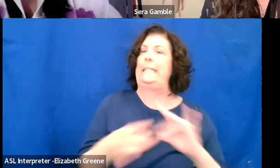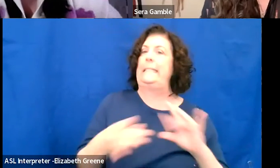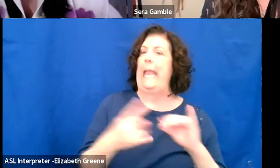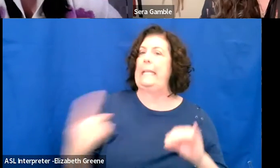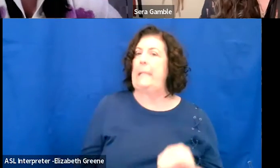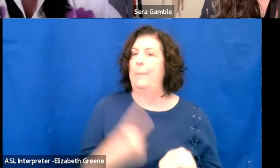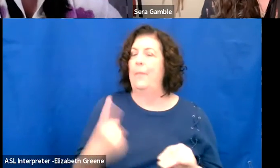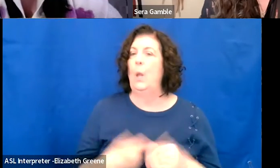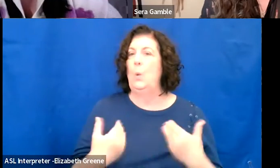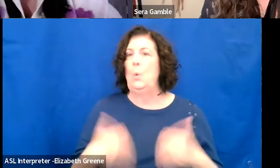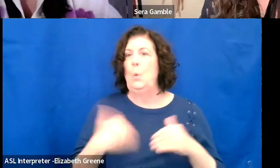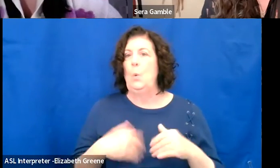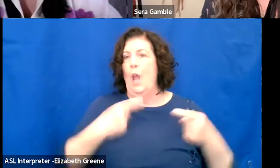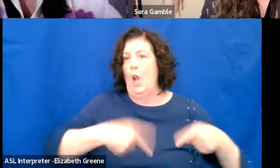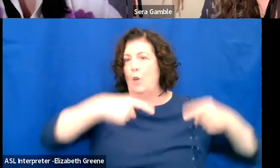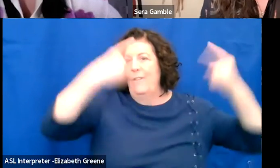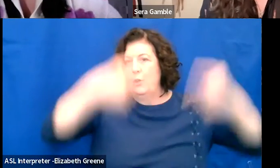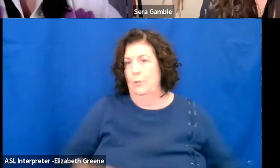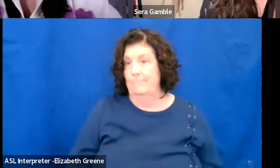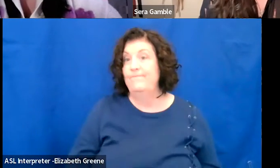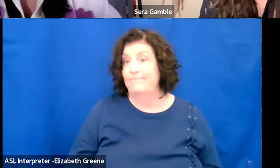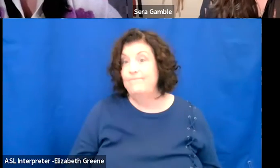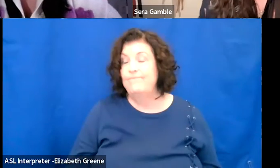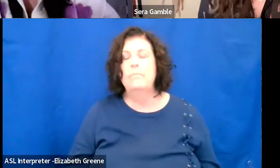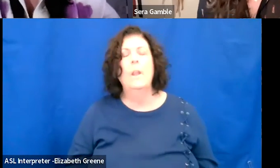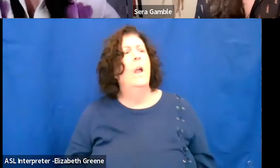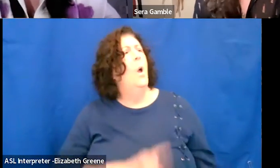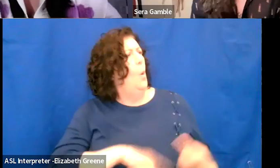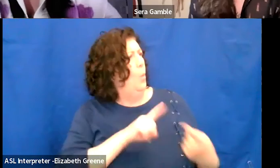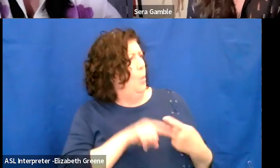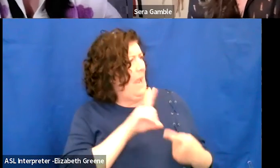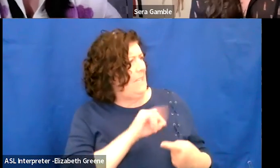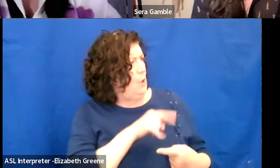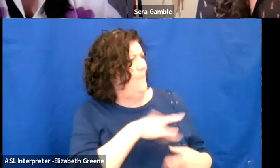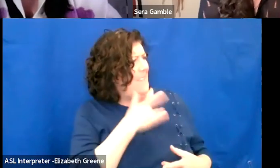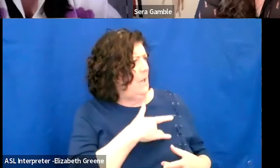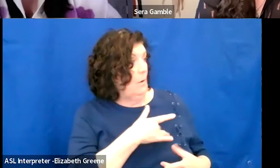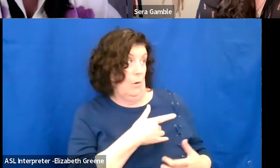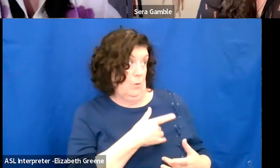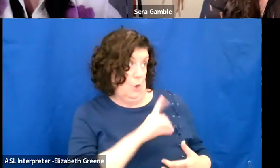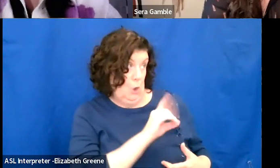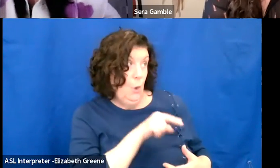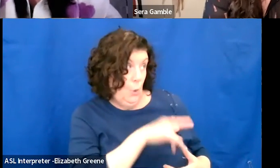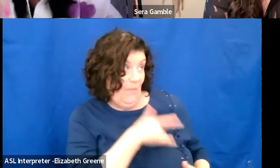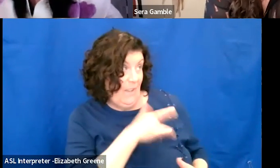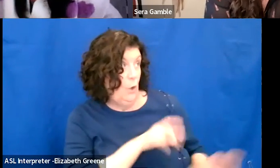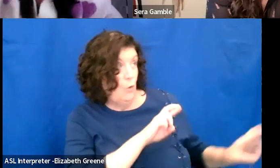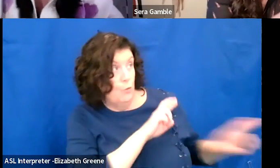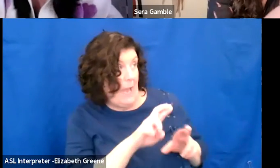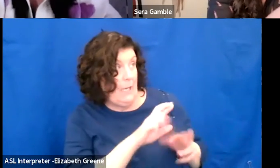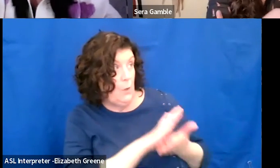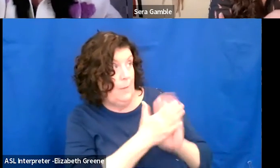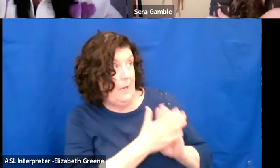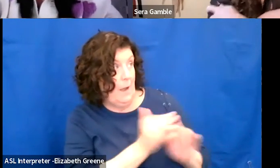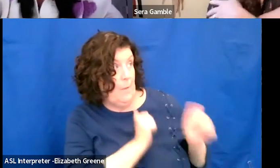did you feel you were ready to be a showrunner? Did you ever feel like, I am ready to be a showrunner? Put me in the chair. Put me in,